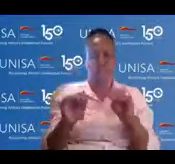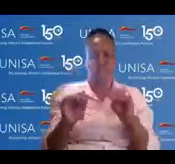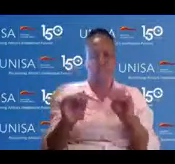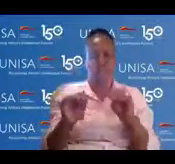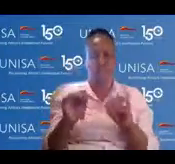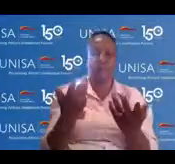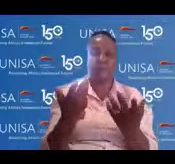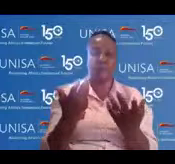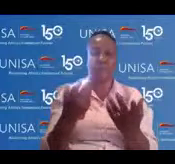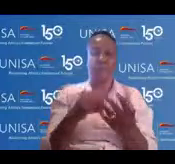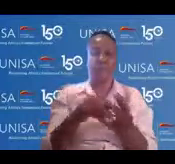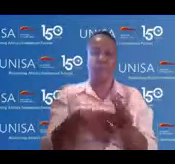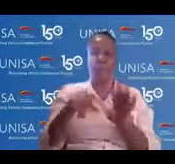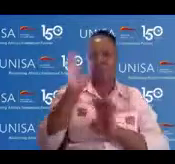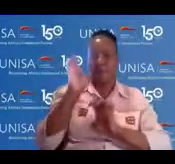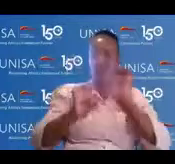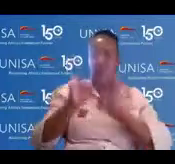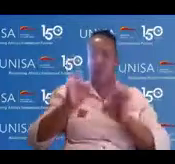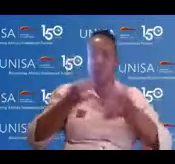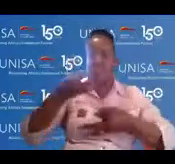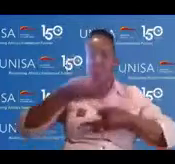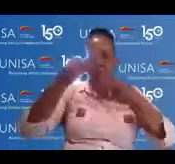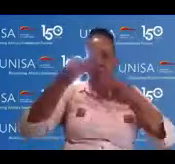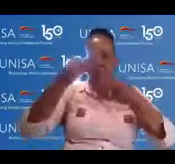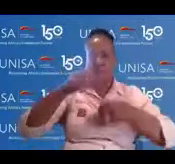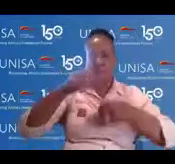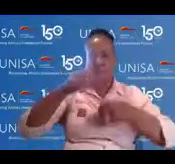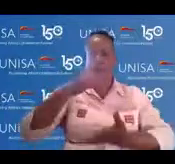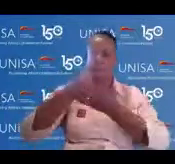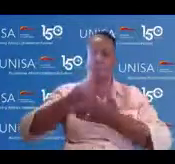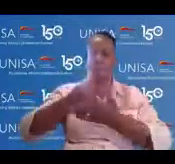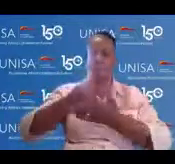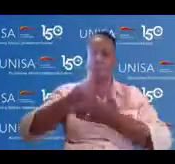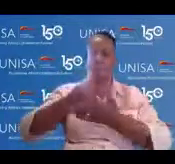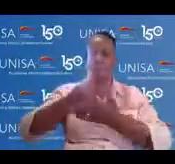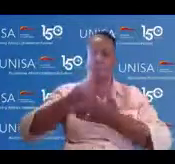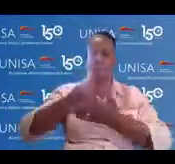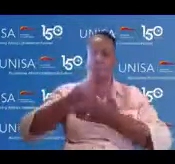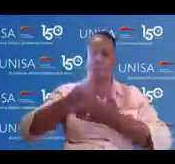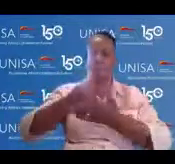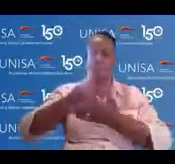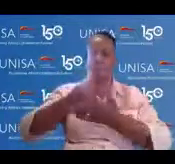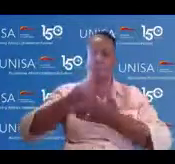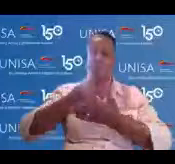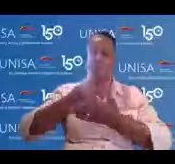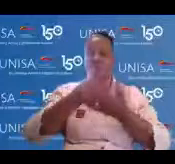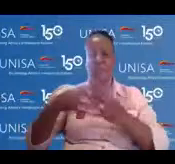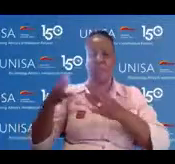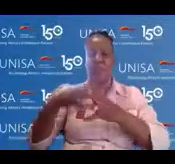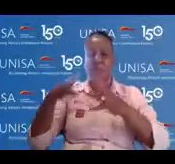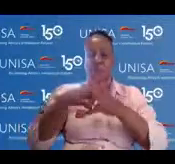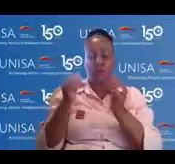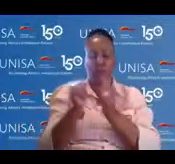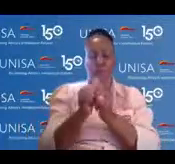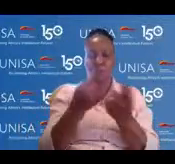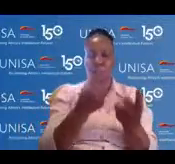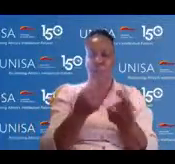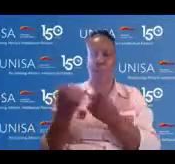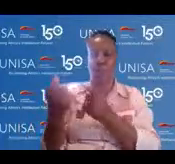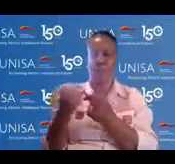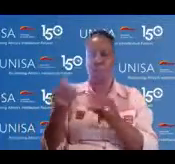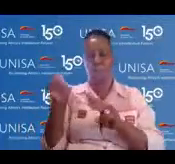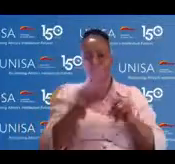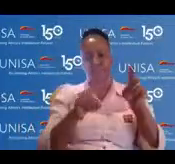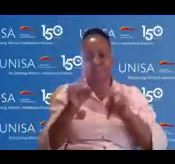form. This really helps us to improve in the future any workshops that we do. So please have a look at it and complete the